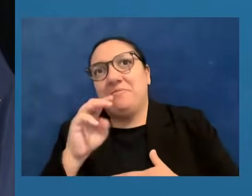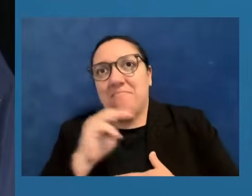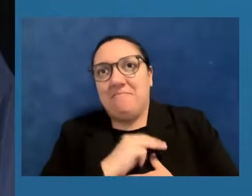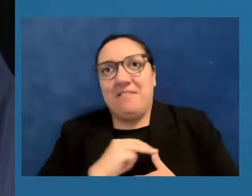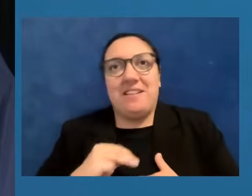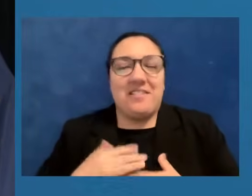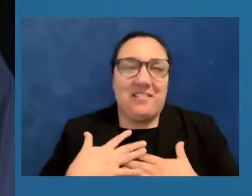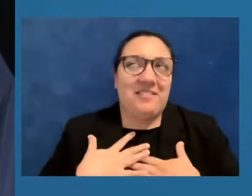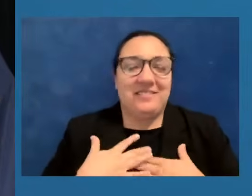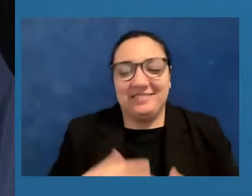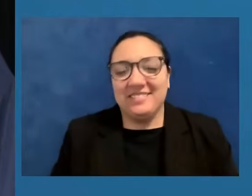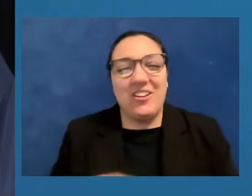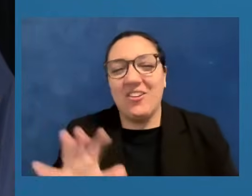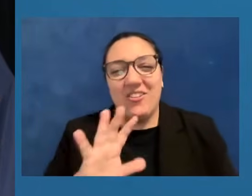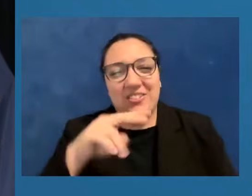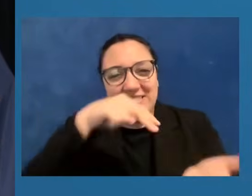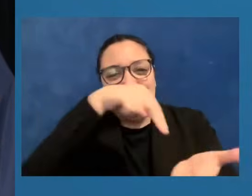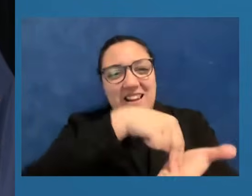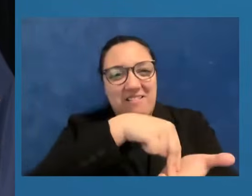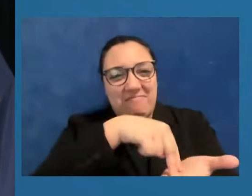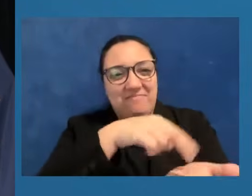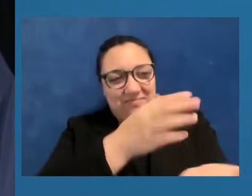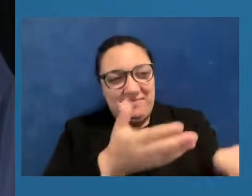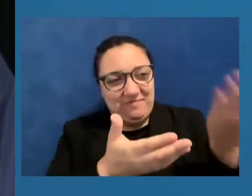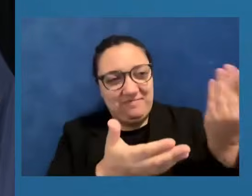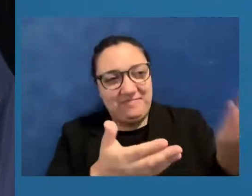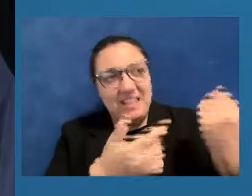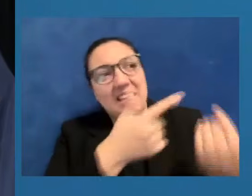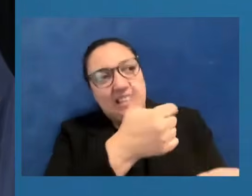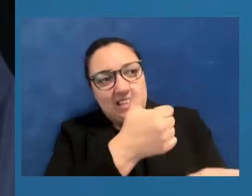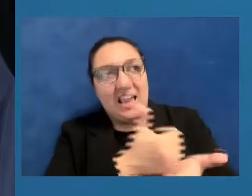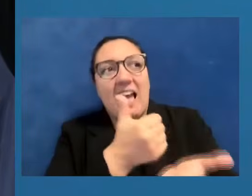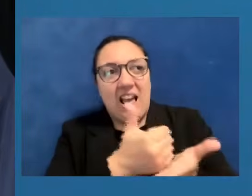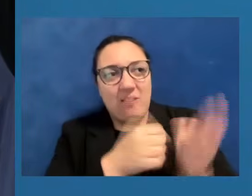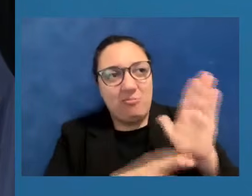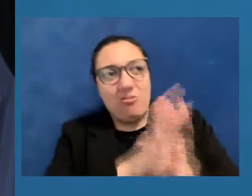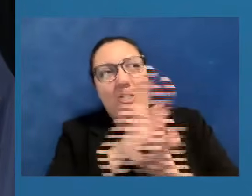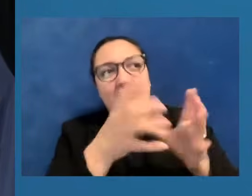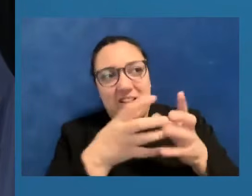No, stand up, Noam. Noam helped launch a lot of this.